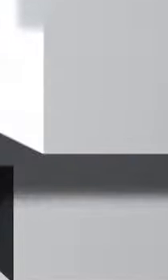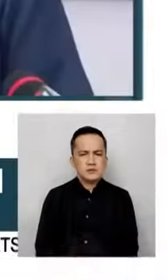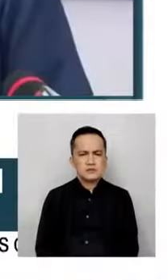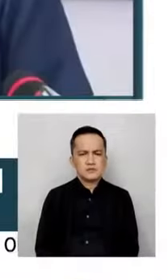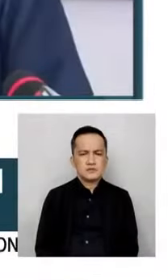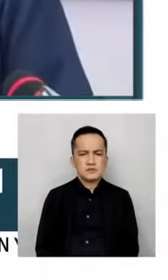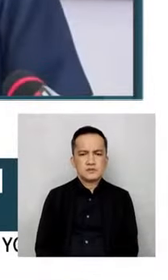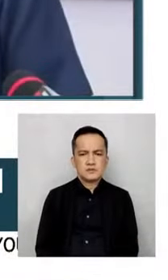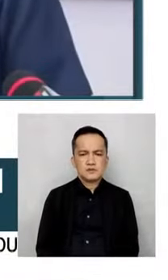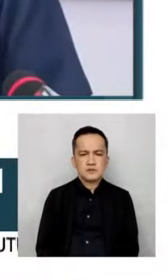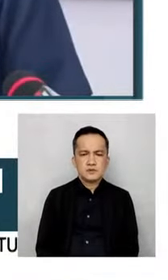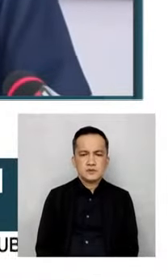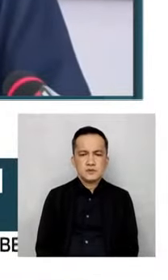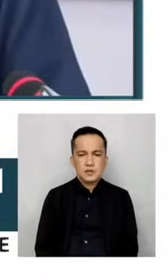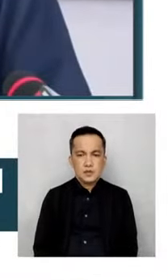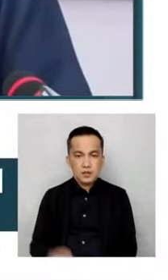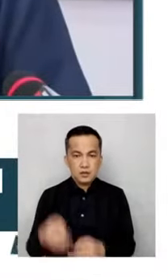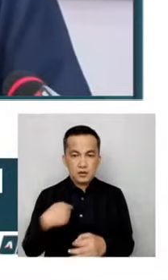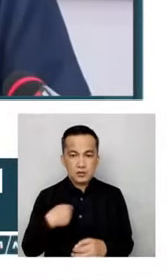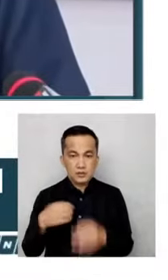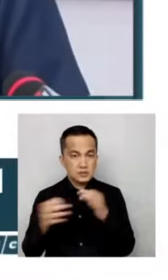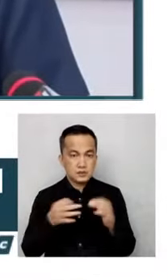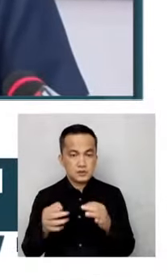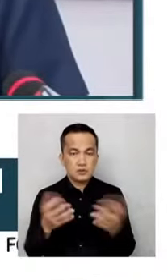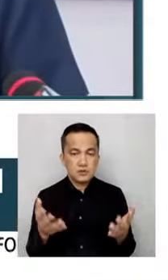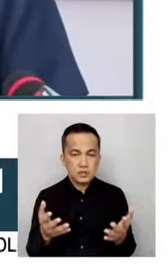I explained to them na there's nothing to worry kasi